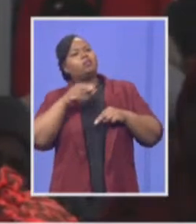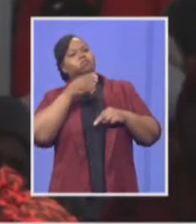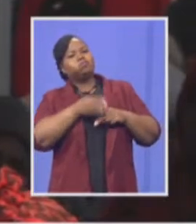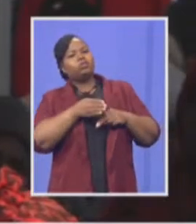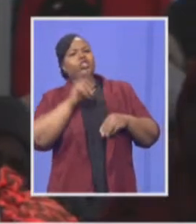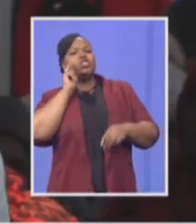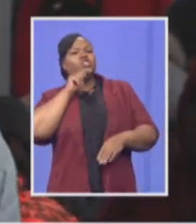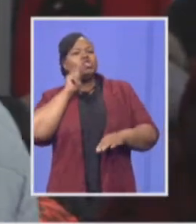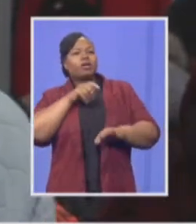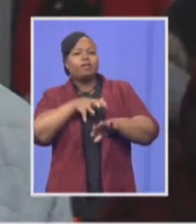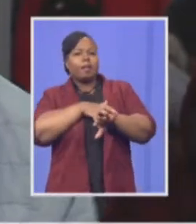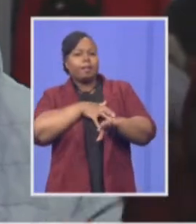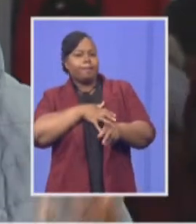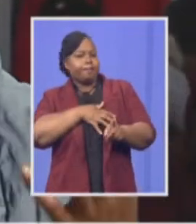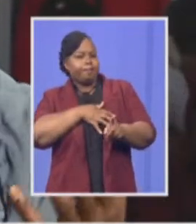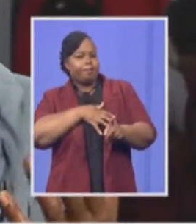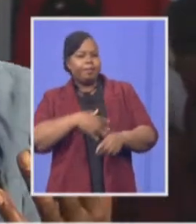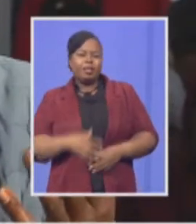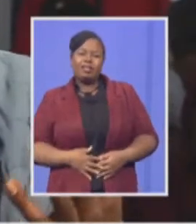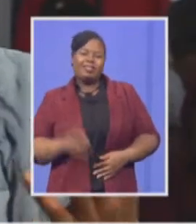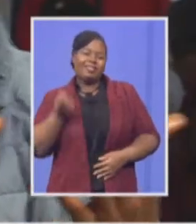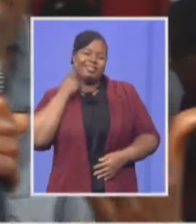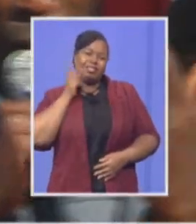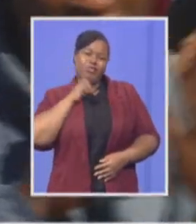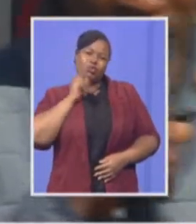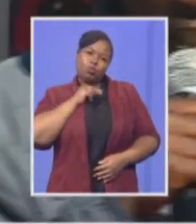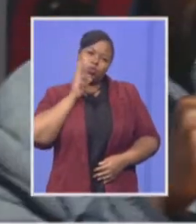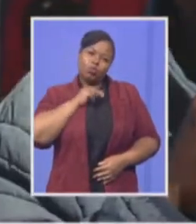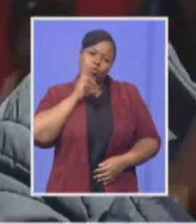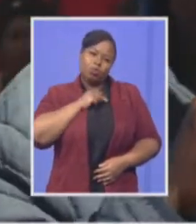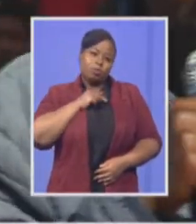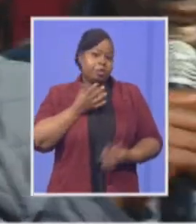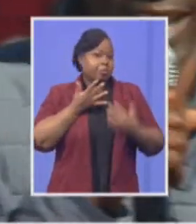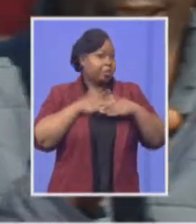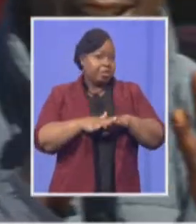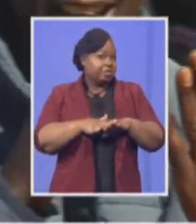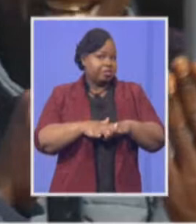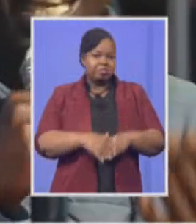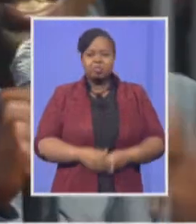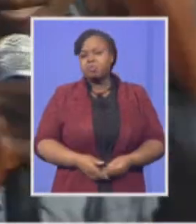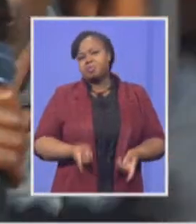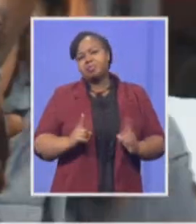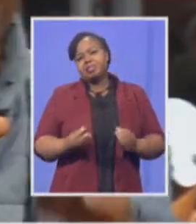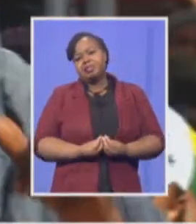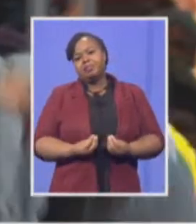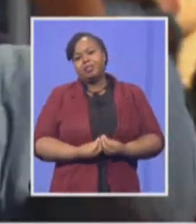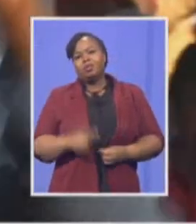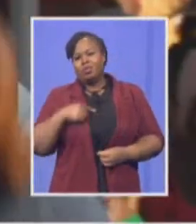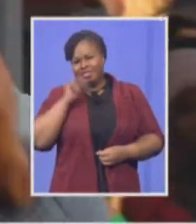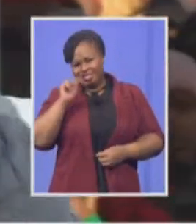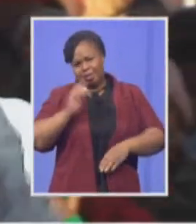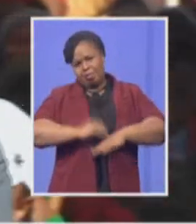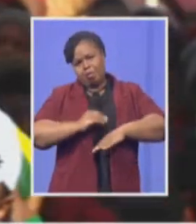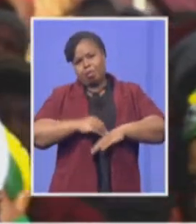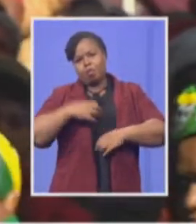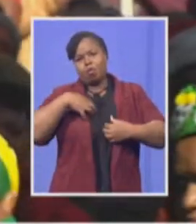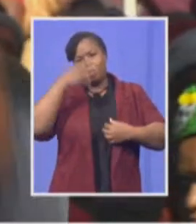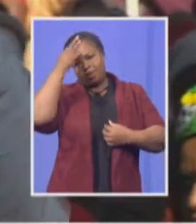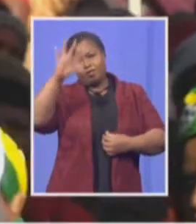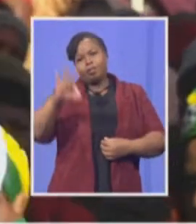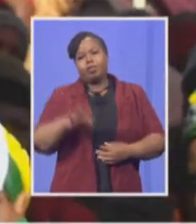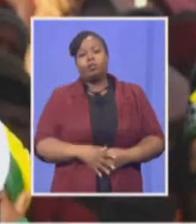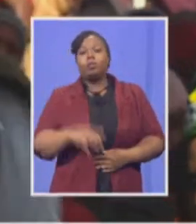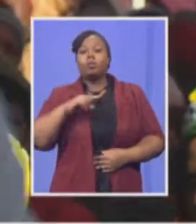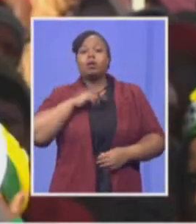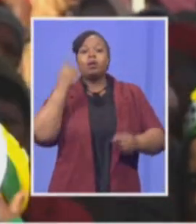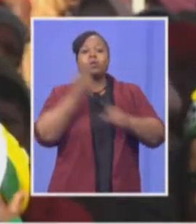Farm. You know, it's easy to talk, but implementation is something else. That's the problem with our own government. Every